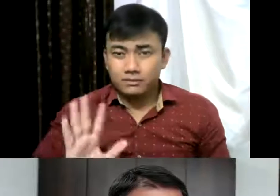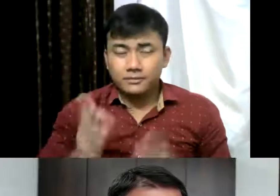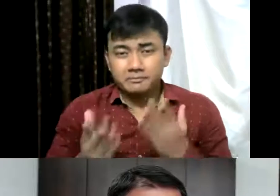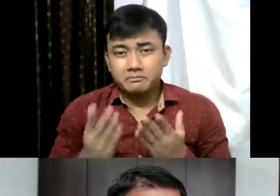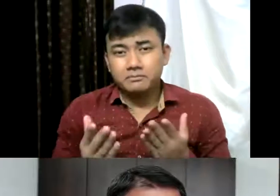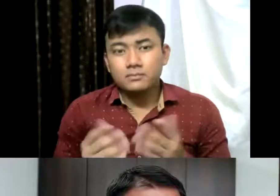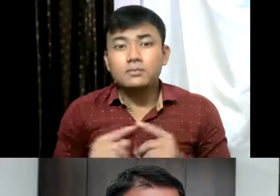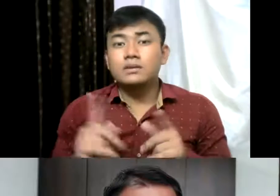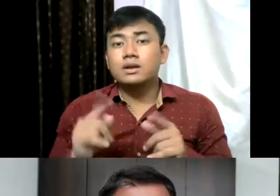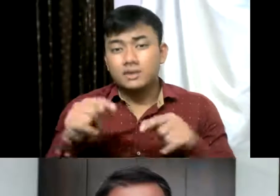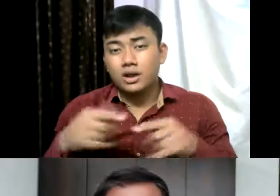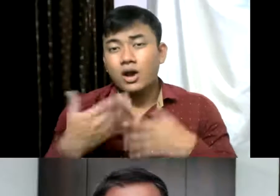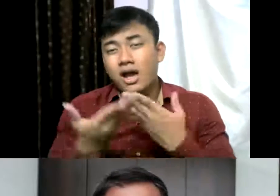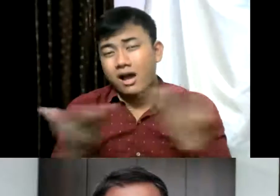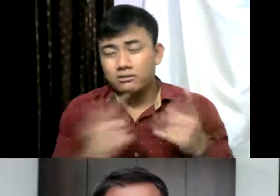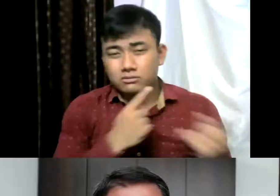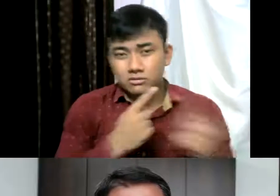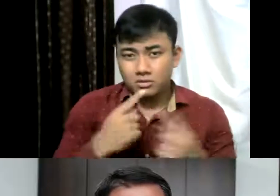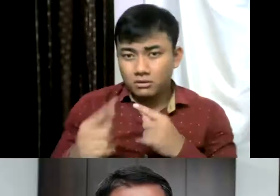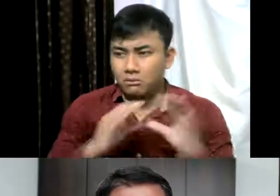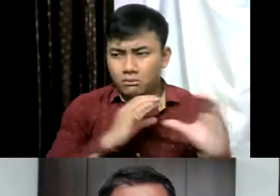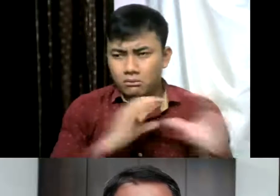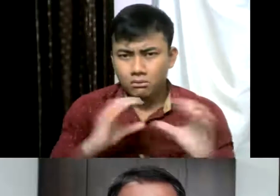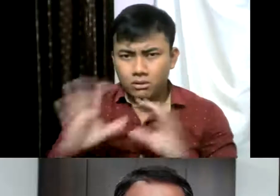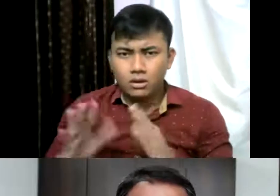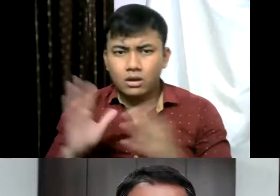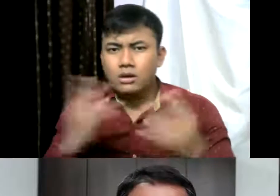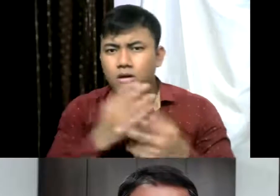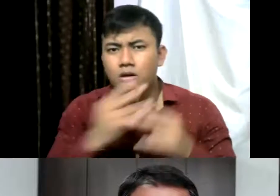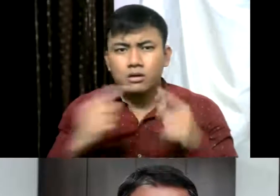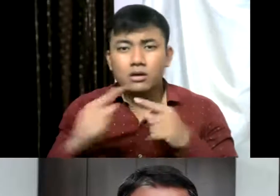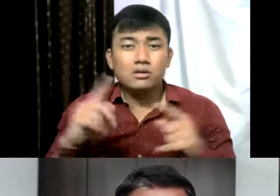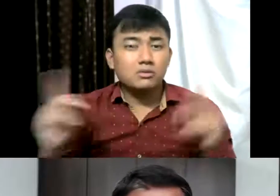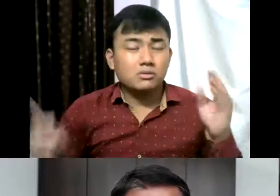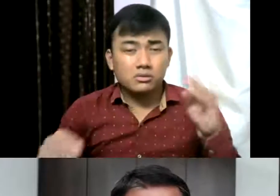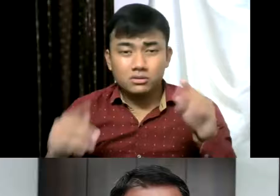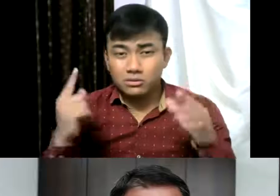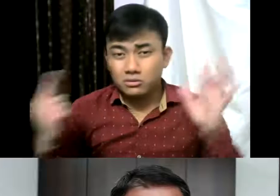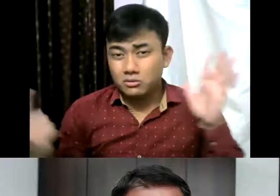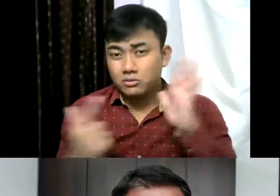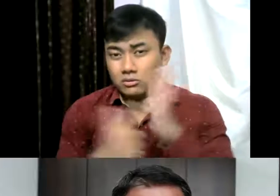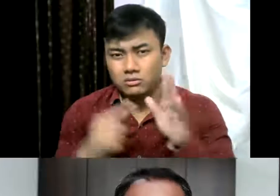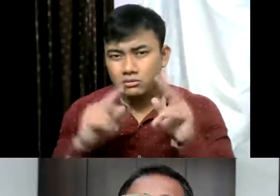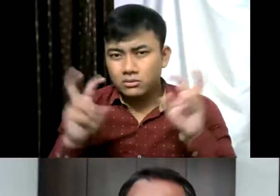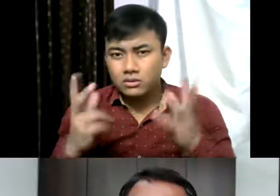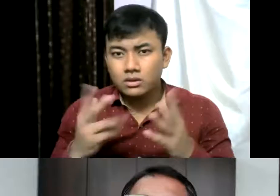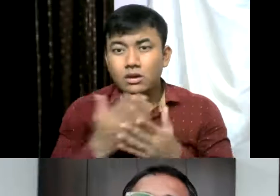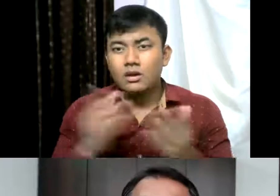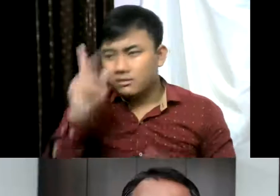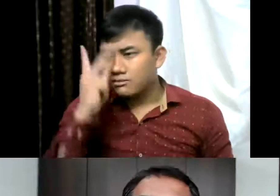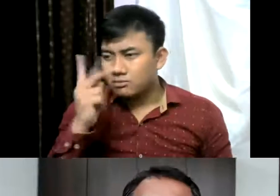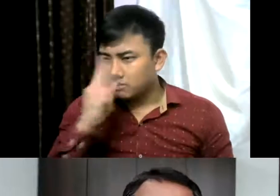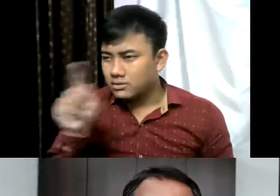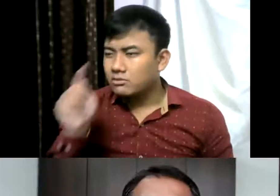our every negotiation, even today, is built through the same logic of whom we find sexy.